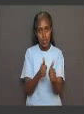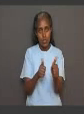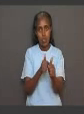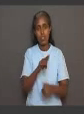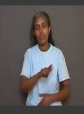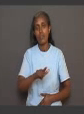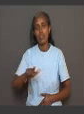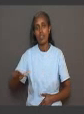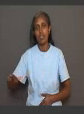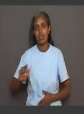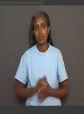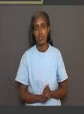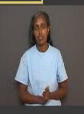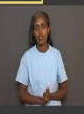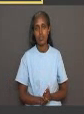line segments.